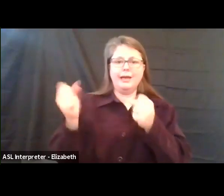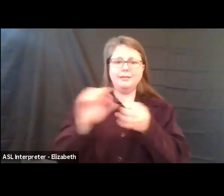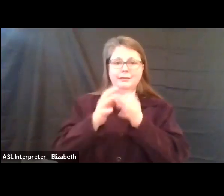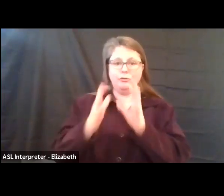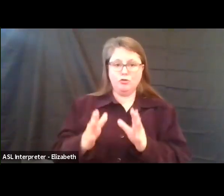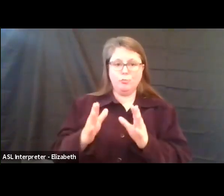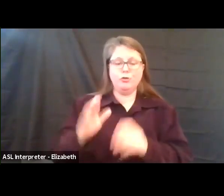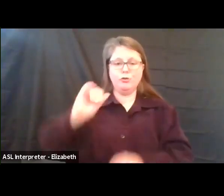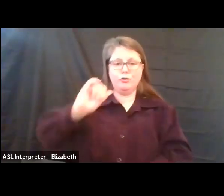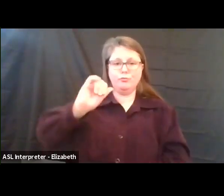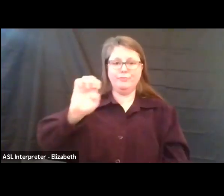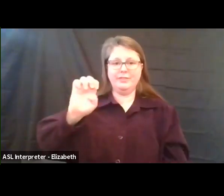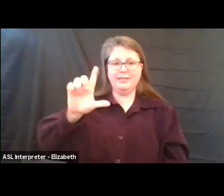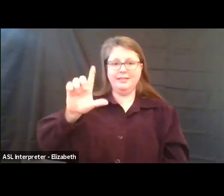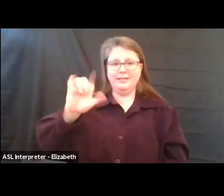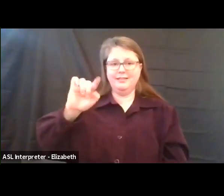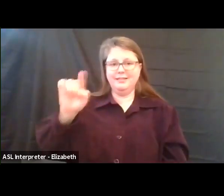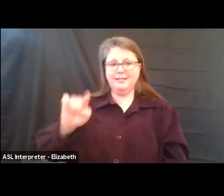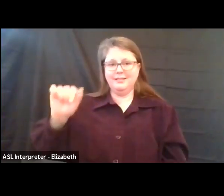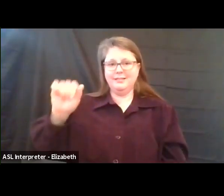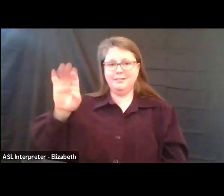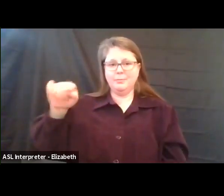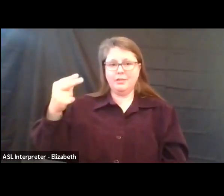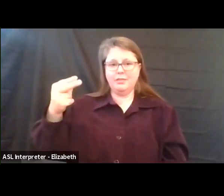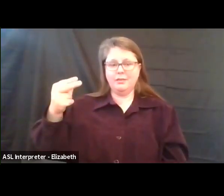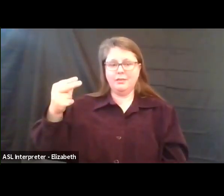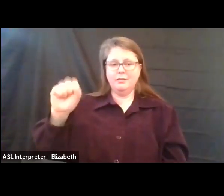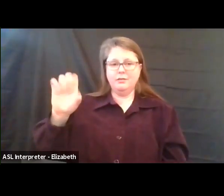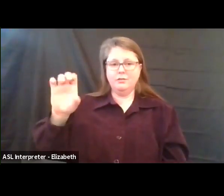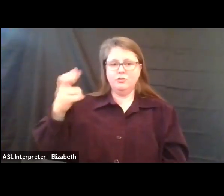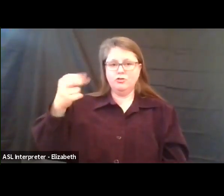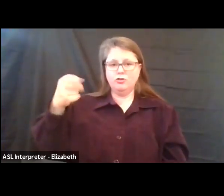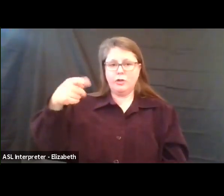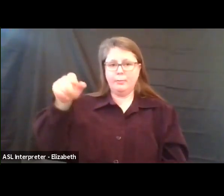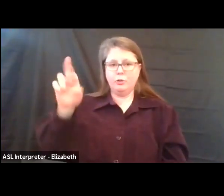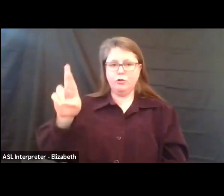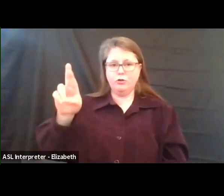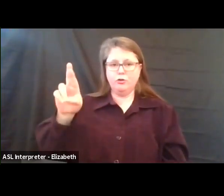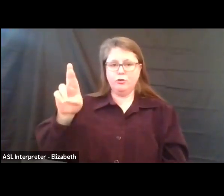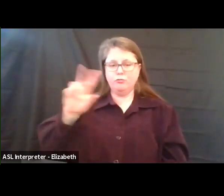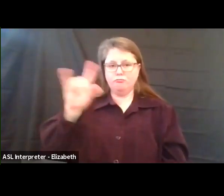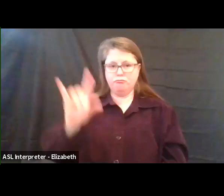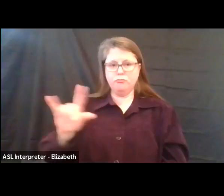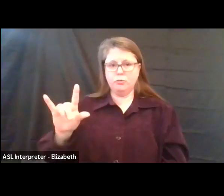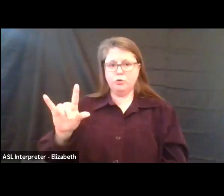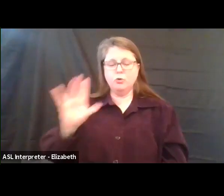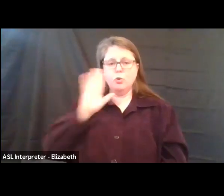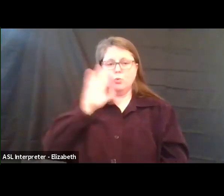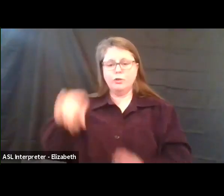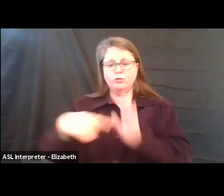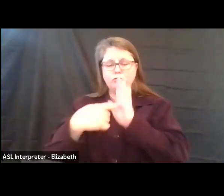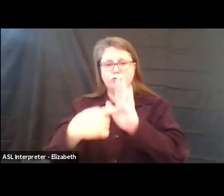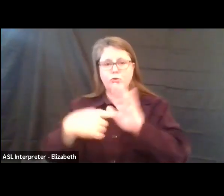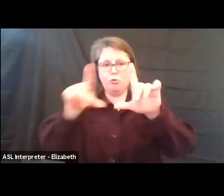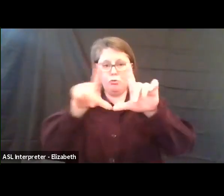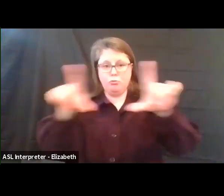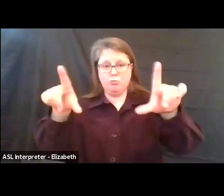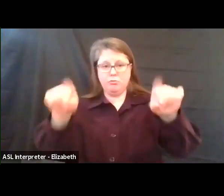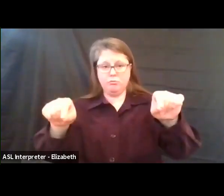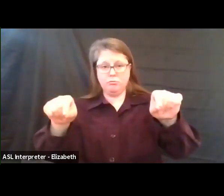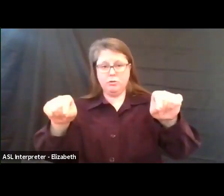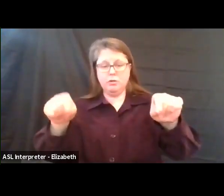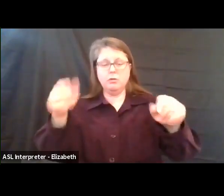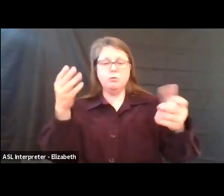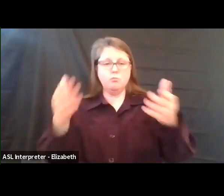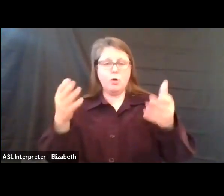who will be on the screen, and we will probably keep our other participants off the screen so that you can't, those